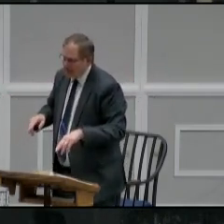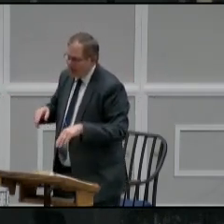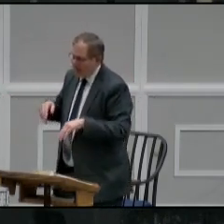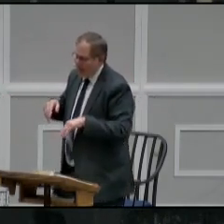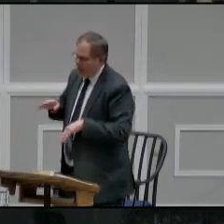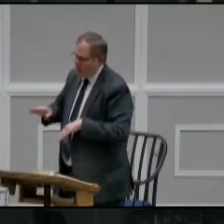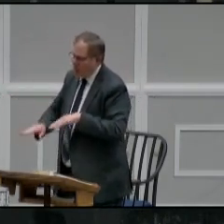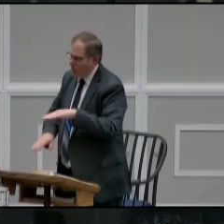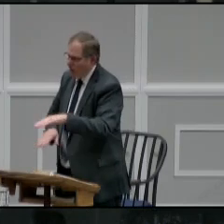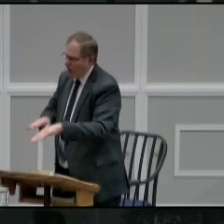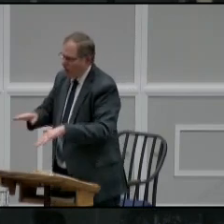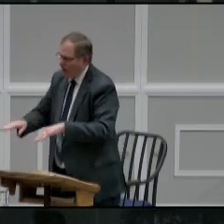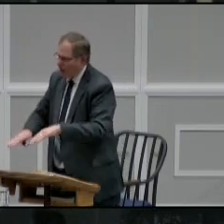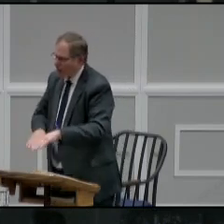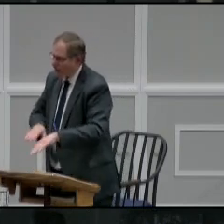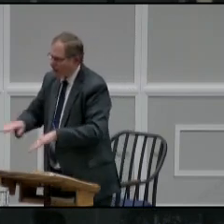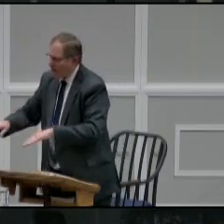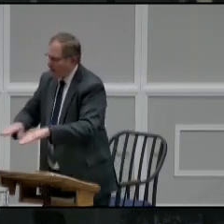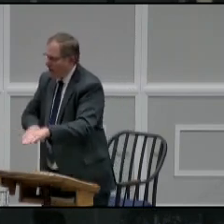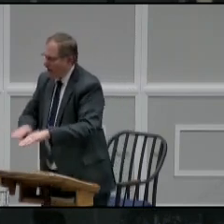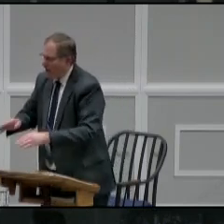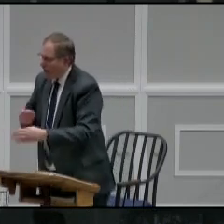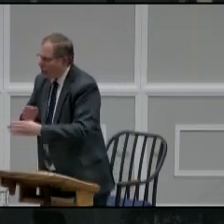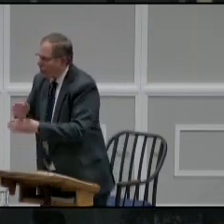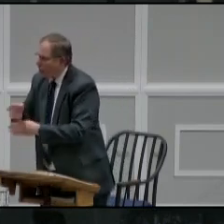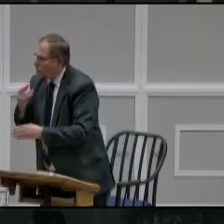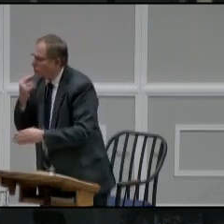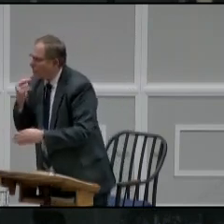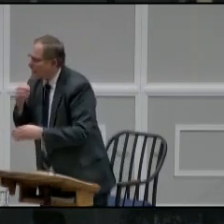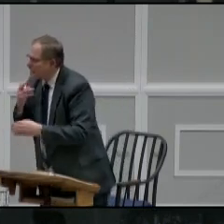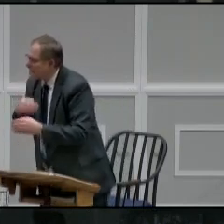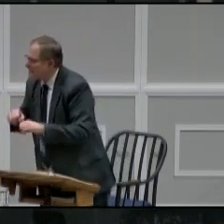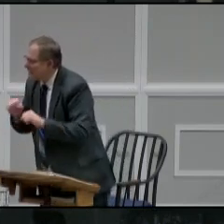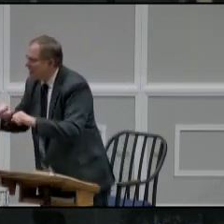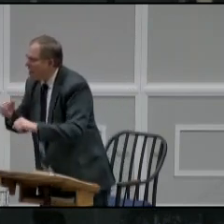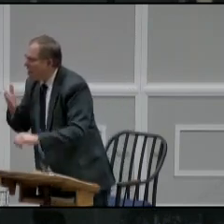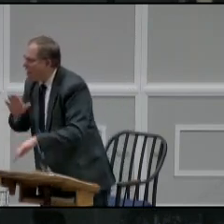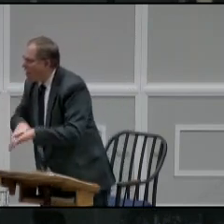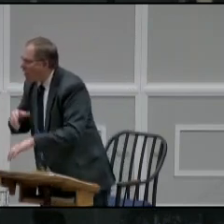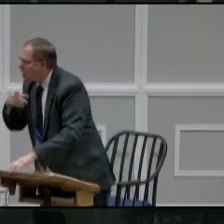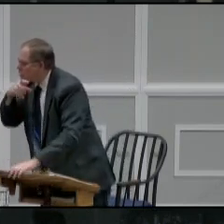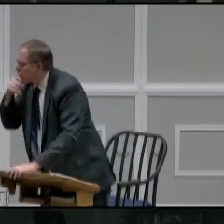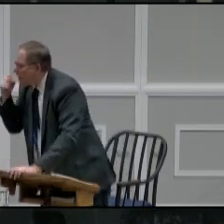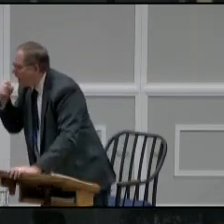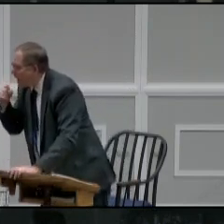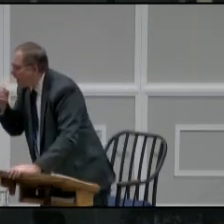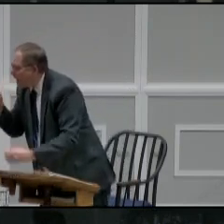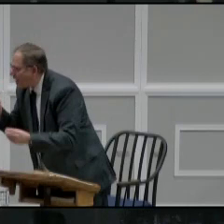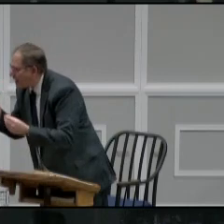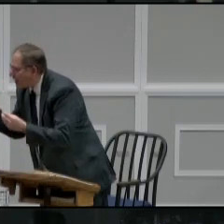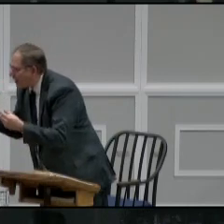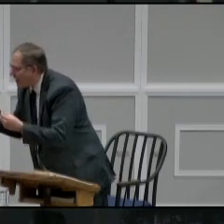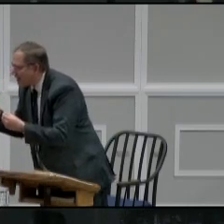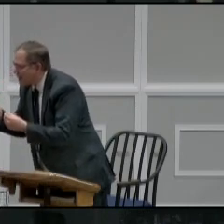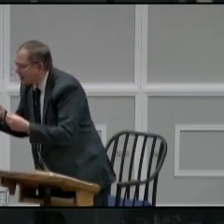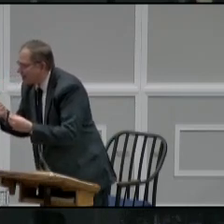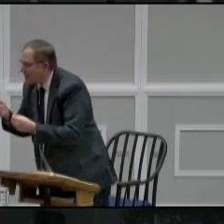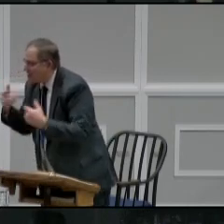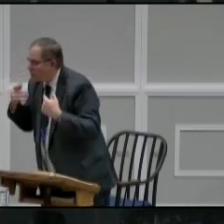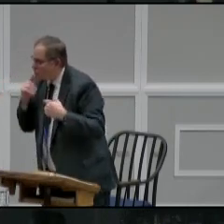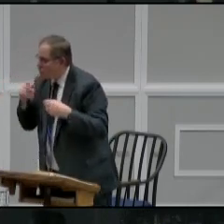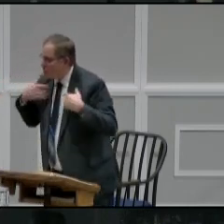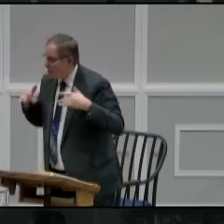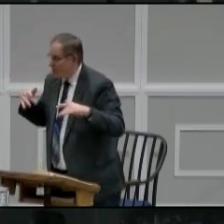up. And that water came down and destroyed the enemies of the Israelites, of God's